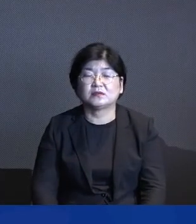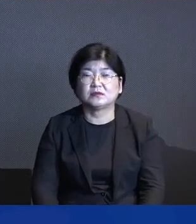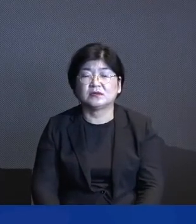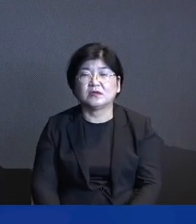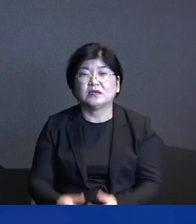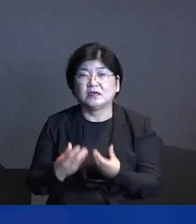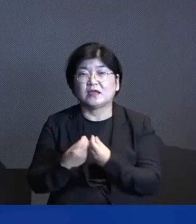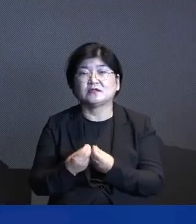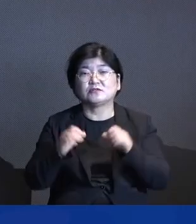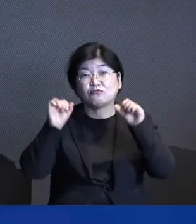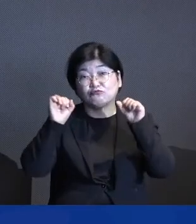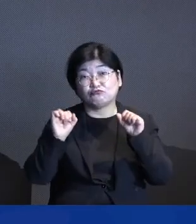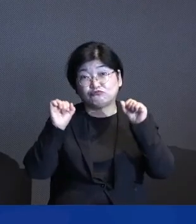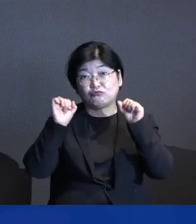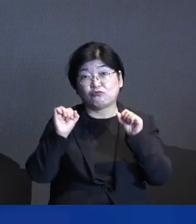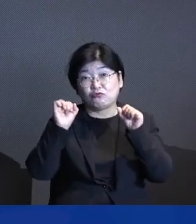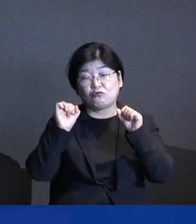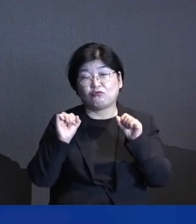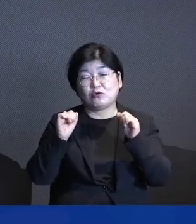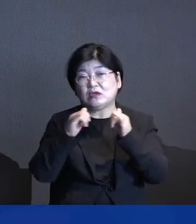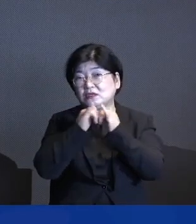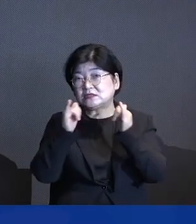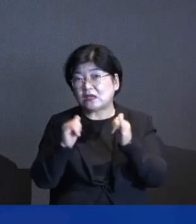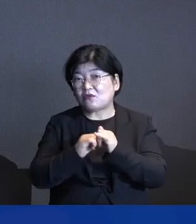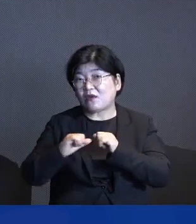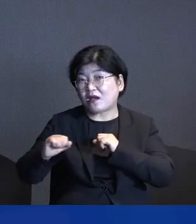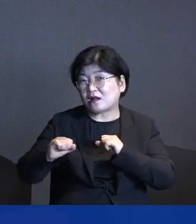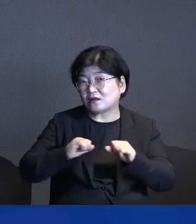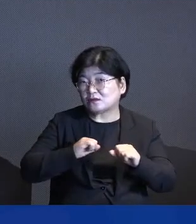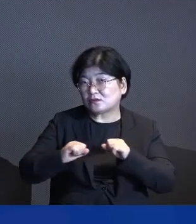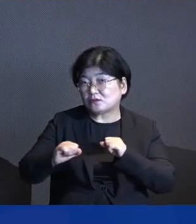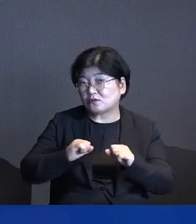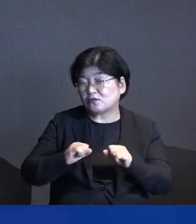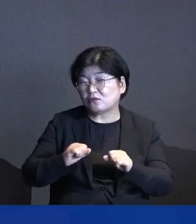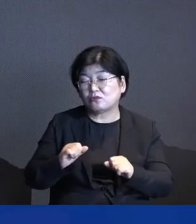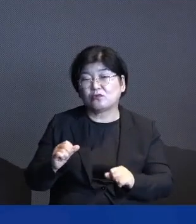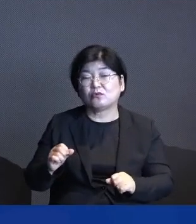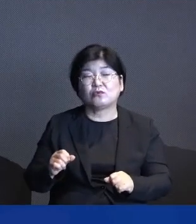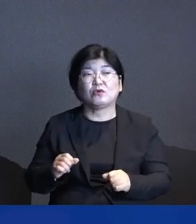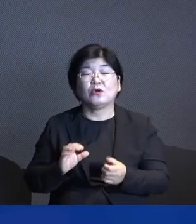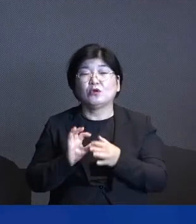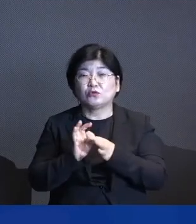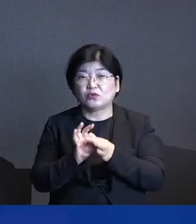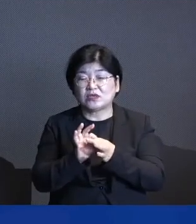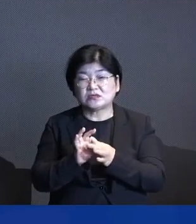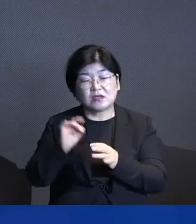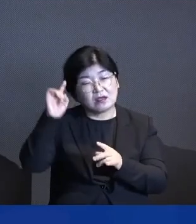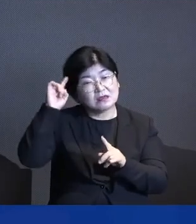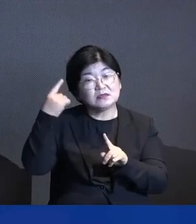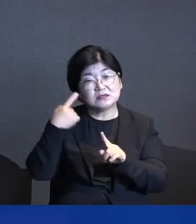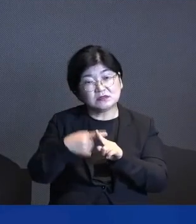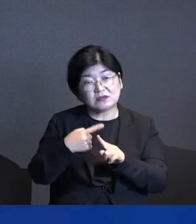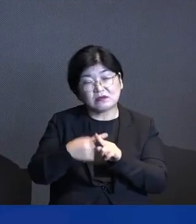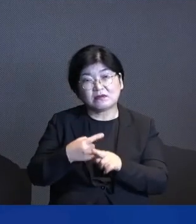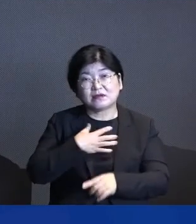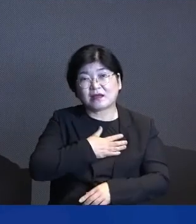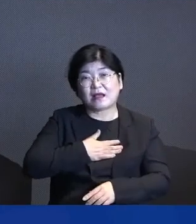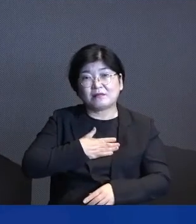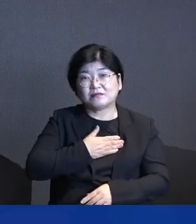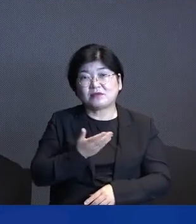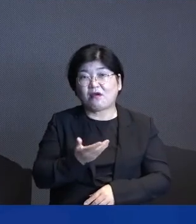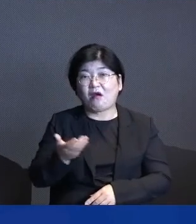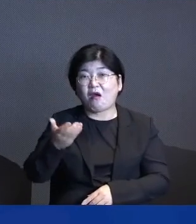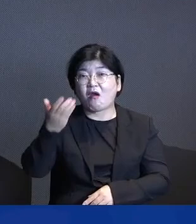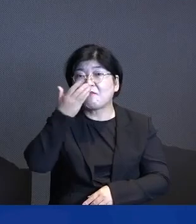just have some social interaction or increase the positive emotion. It's written in brain. It has